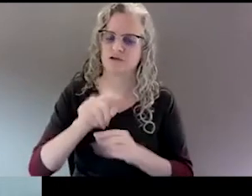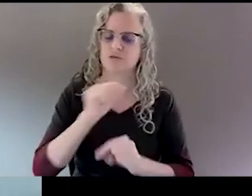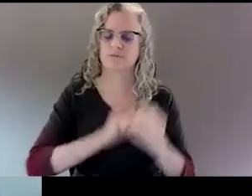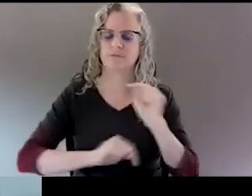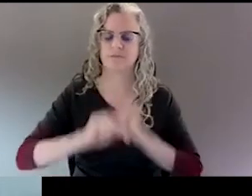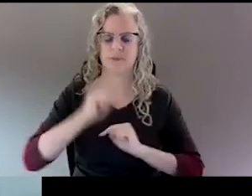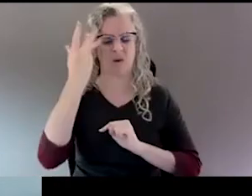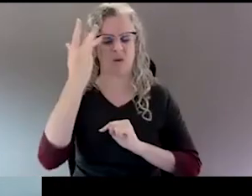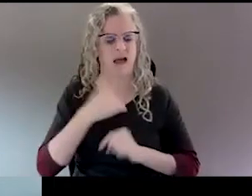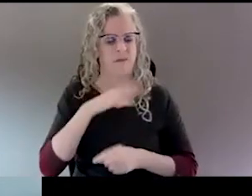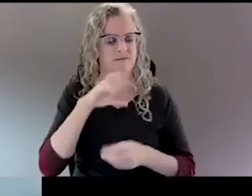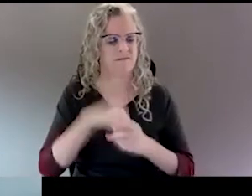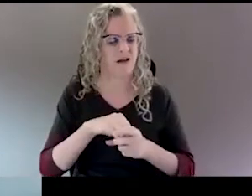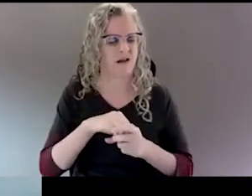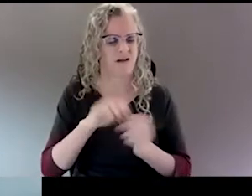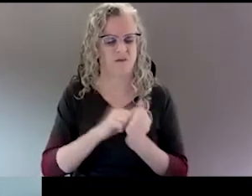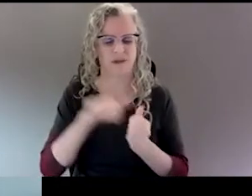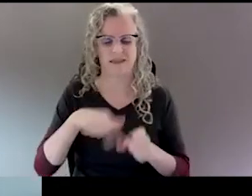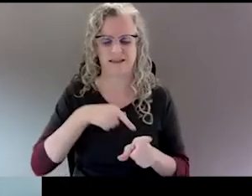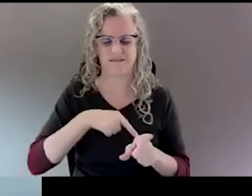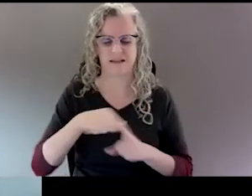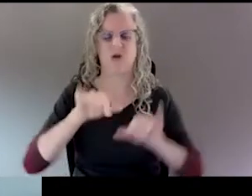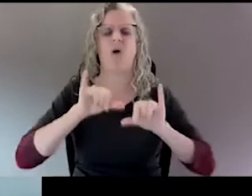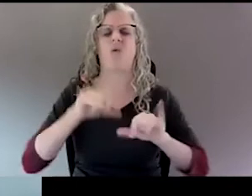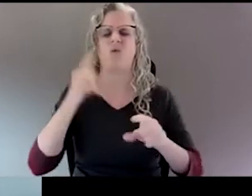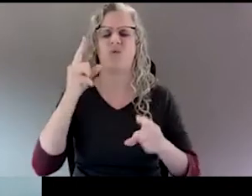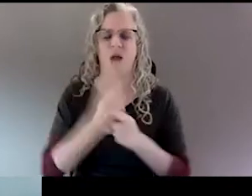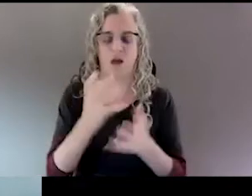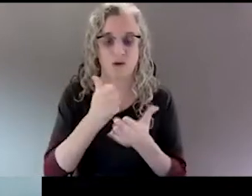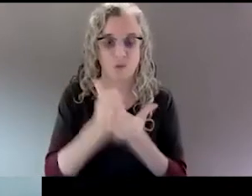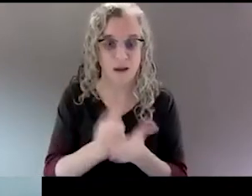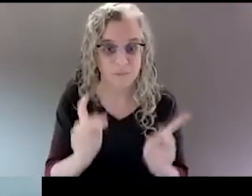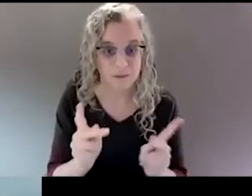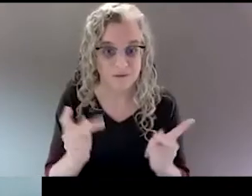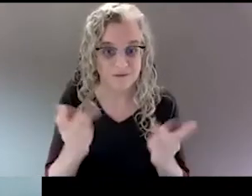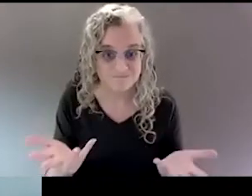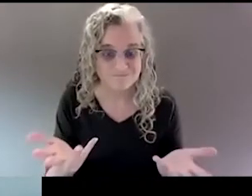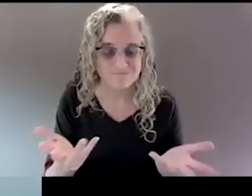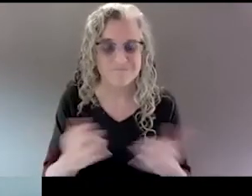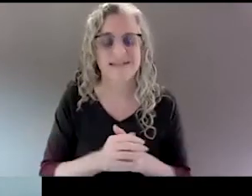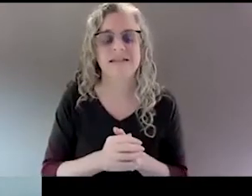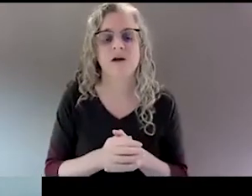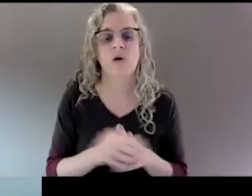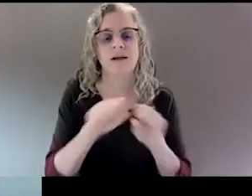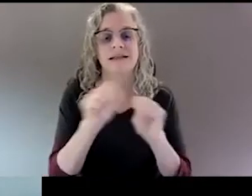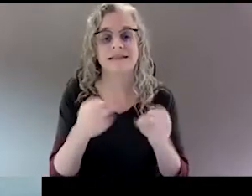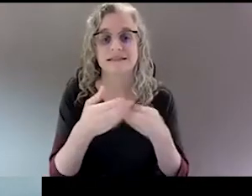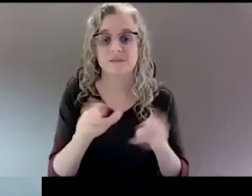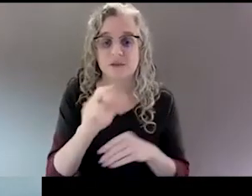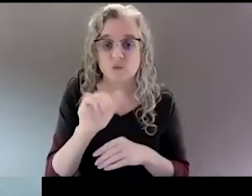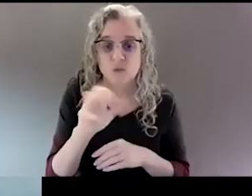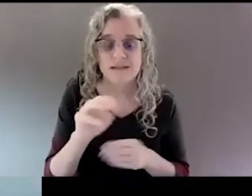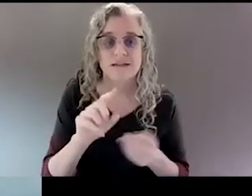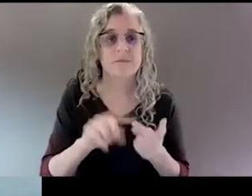people. And the way that systemic racism, the medical model, and just the business model of